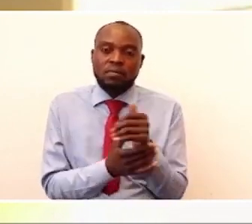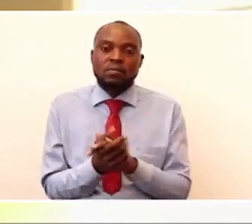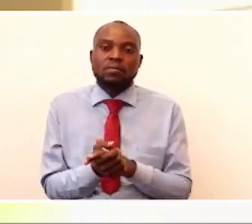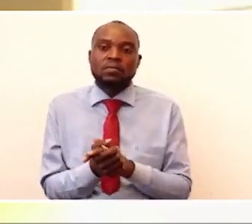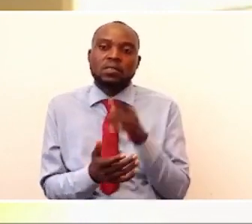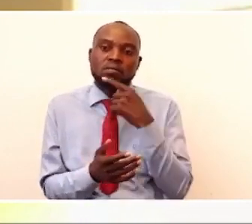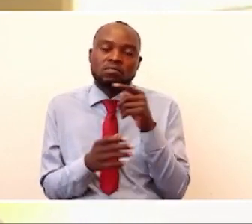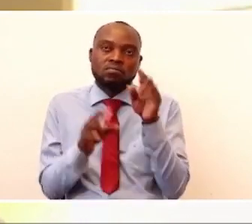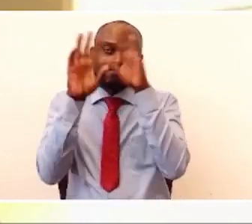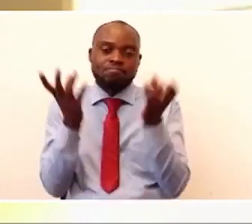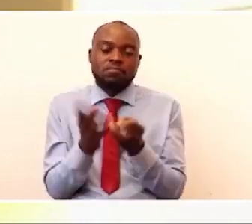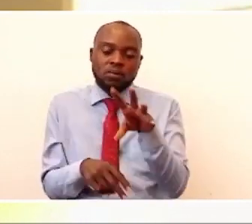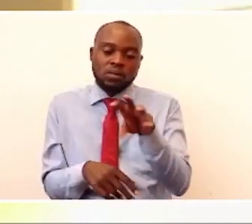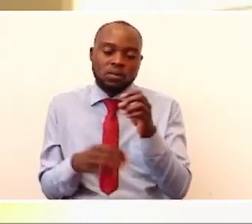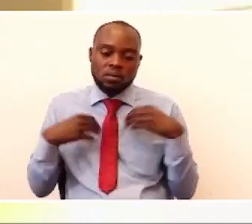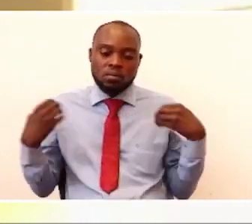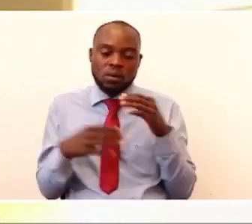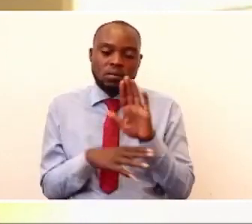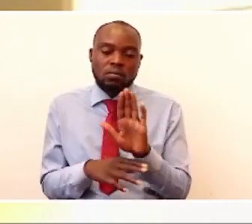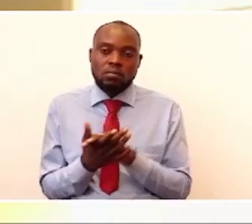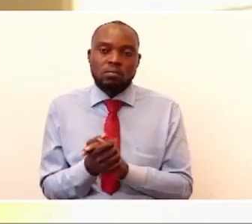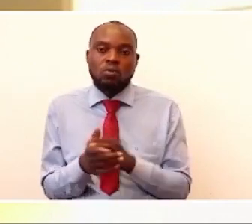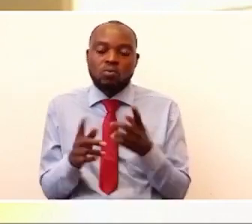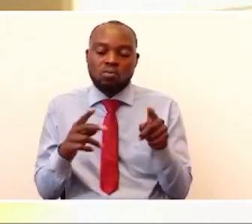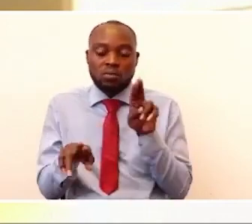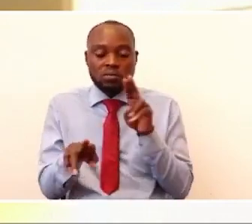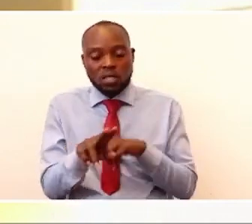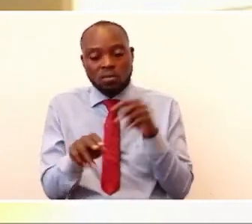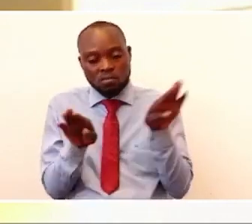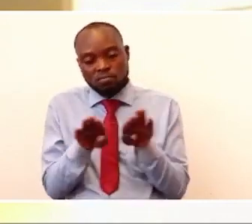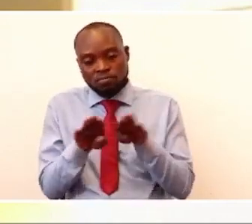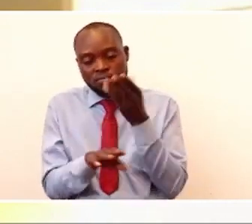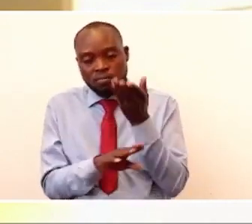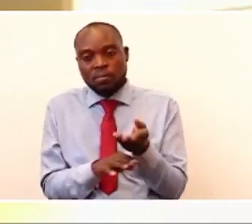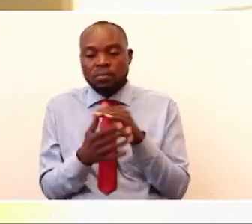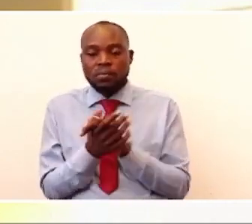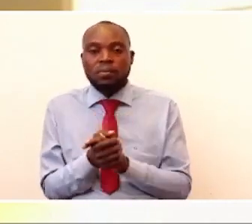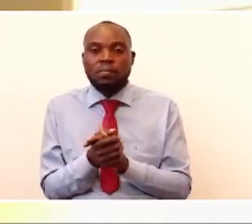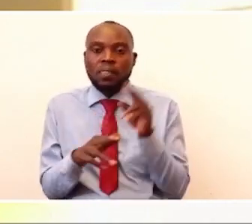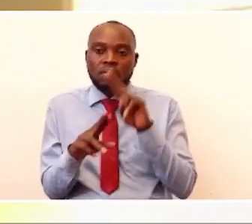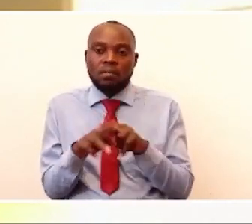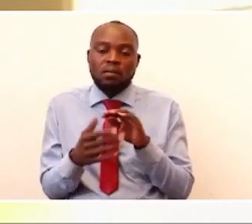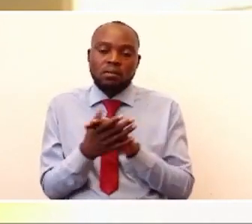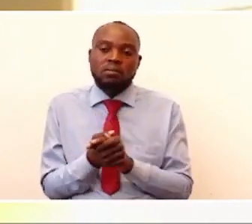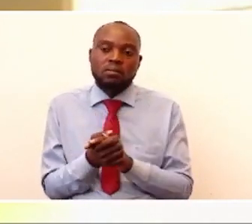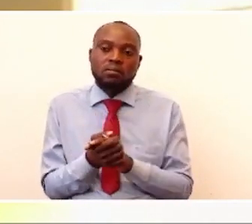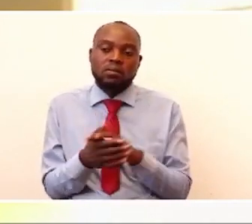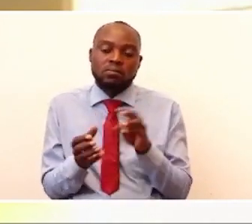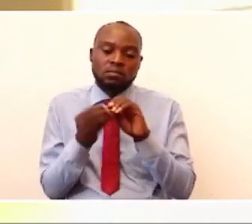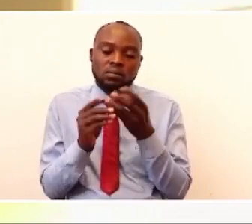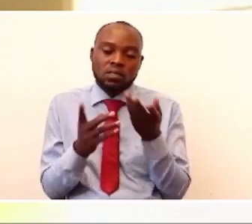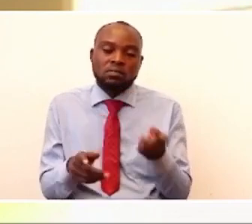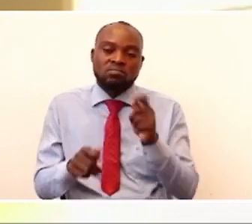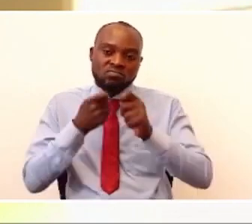at disadvantage. However, at the same time, there's been similar leapfrogging to what happened to the telephone